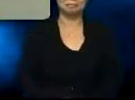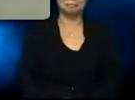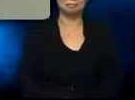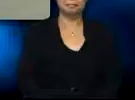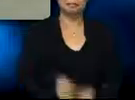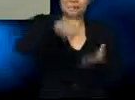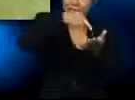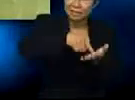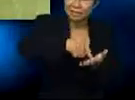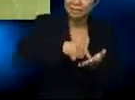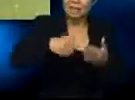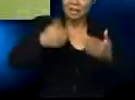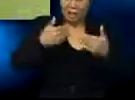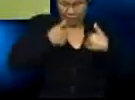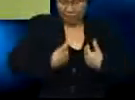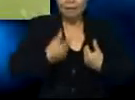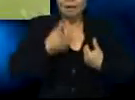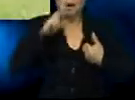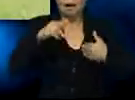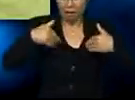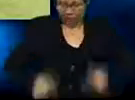These animals are living things.